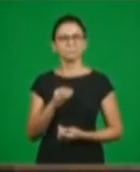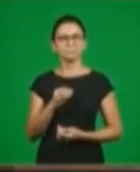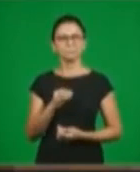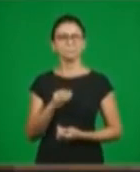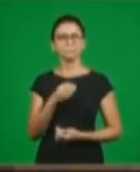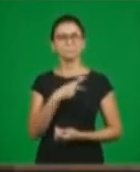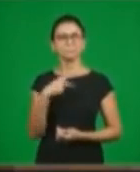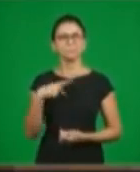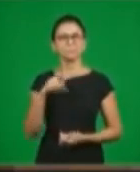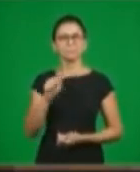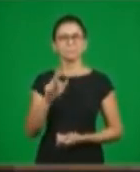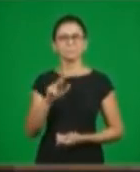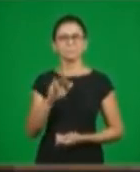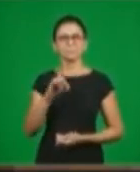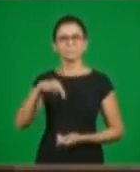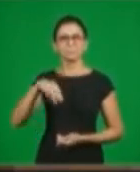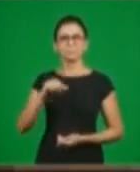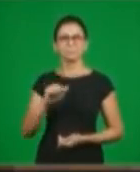They're always participating.